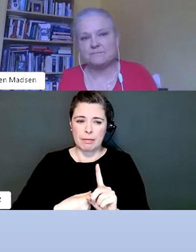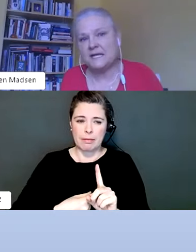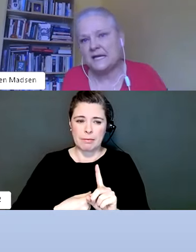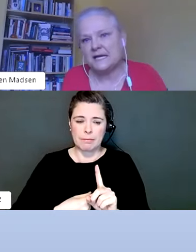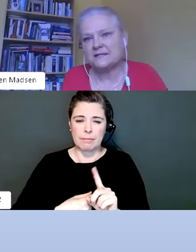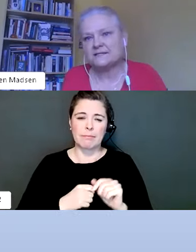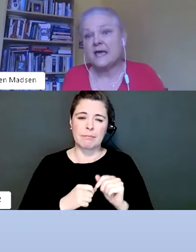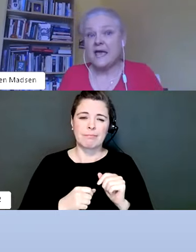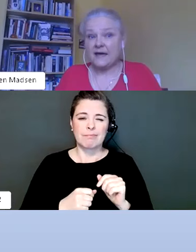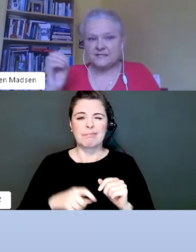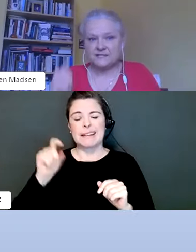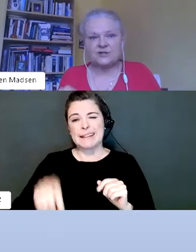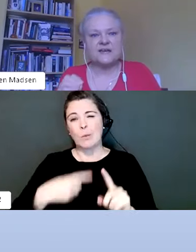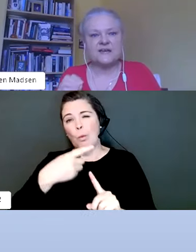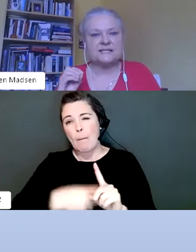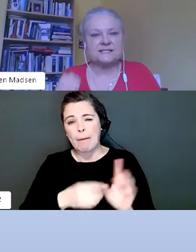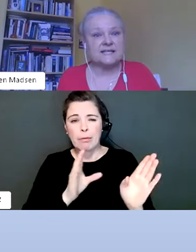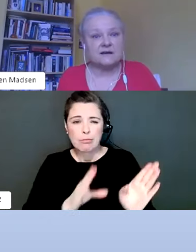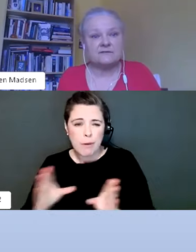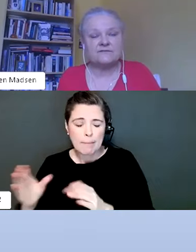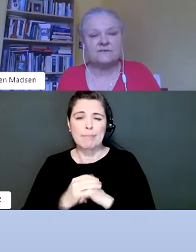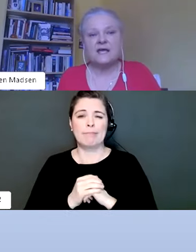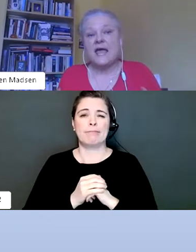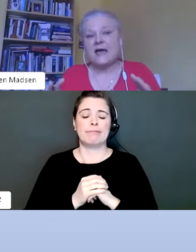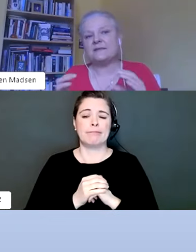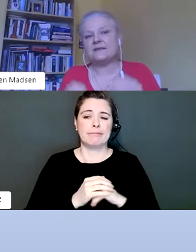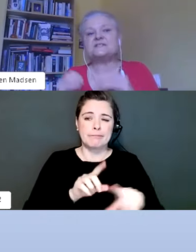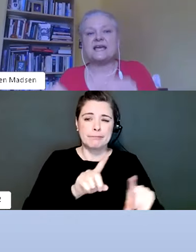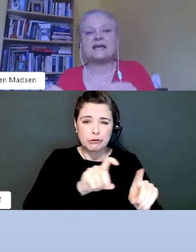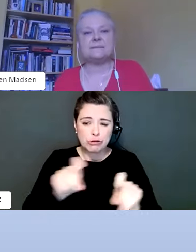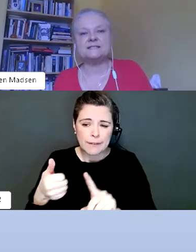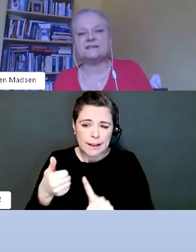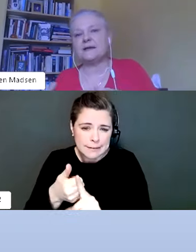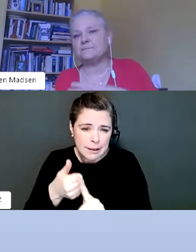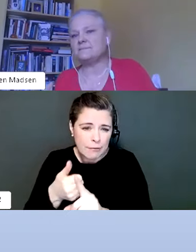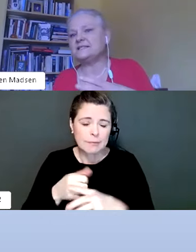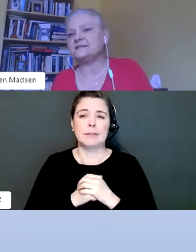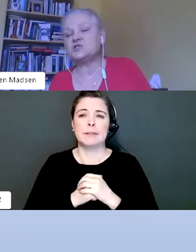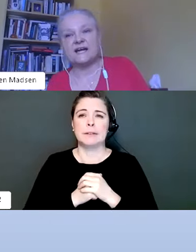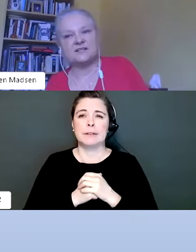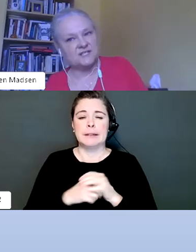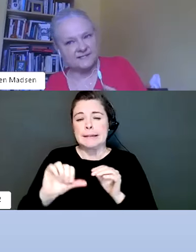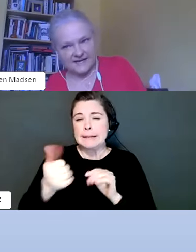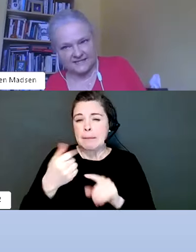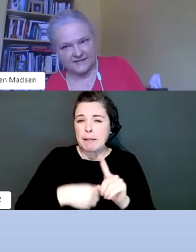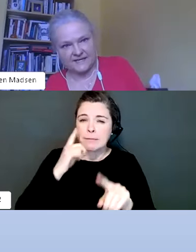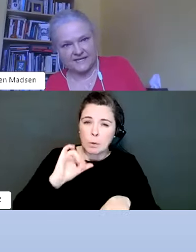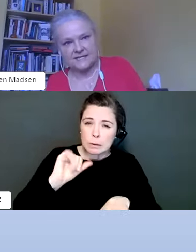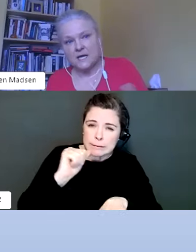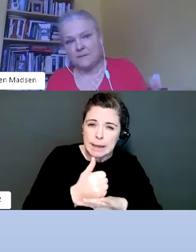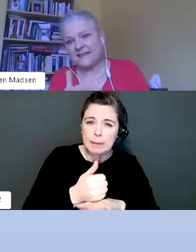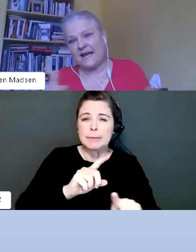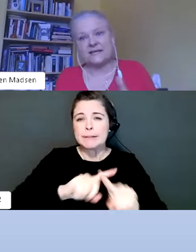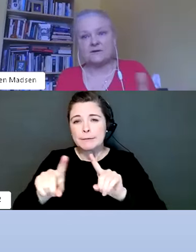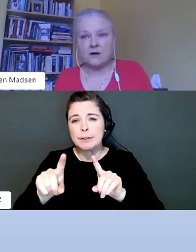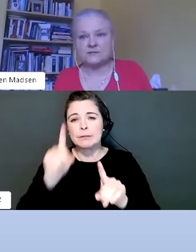to meetings and the survey itself. And then there's 10 months of implementing the strategies and activities,